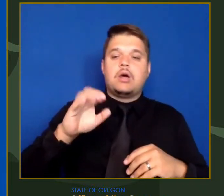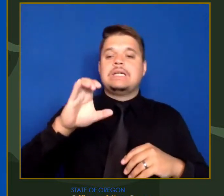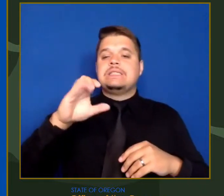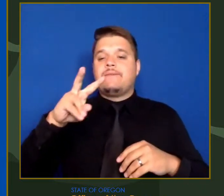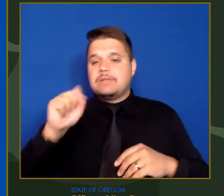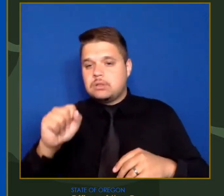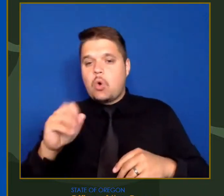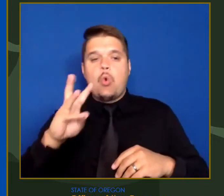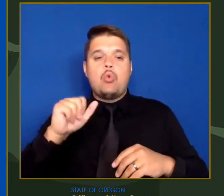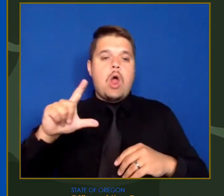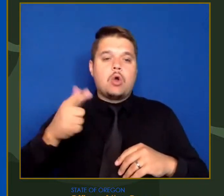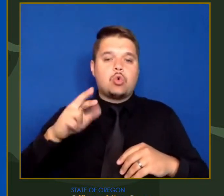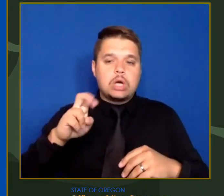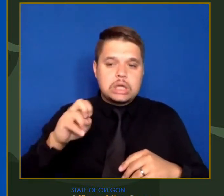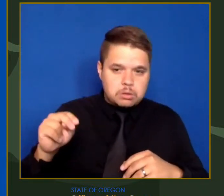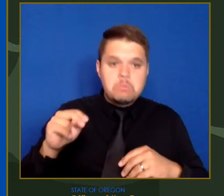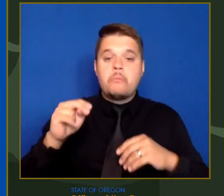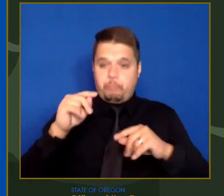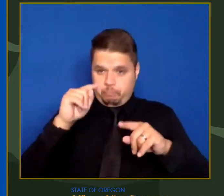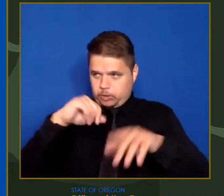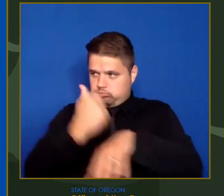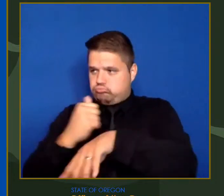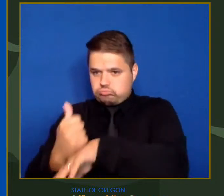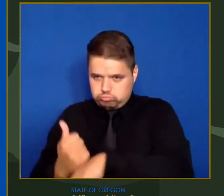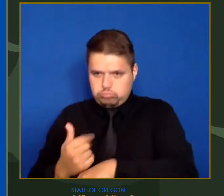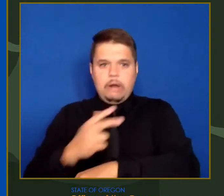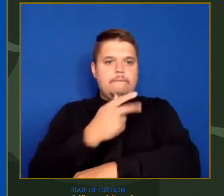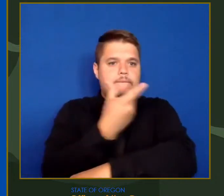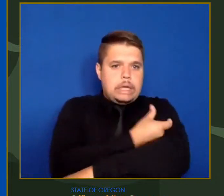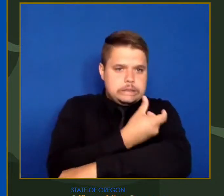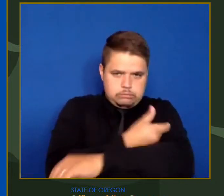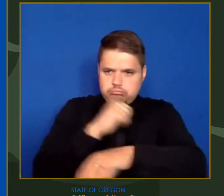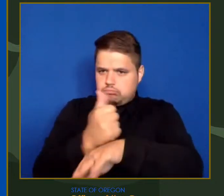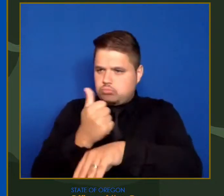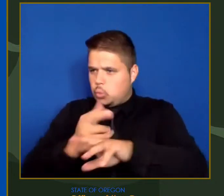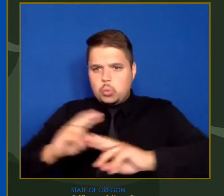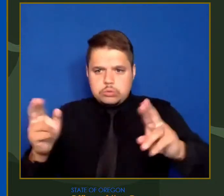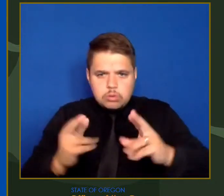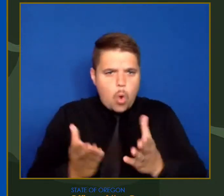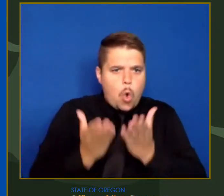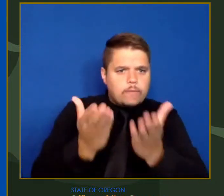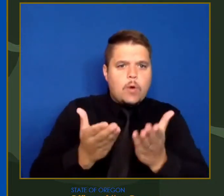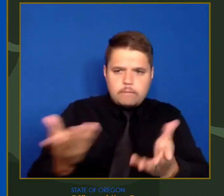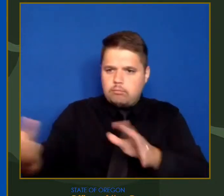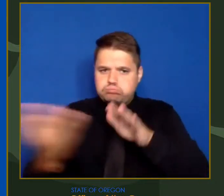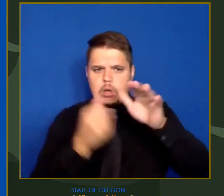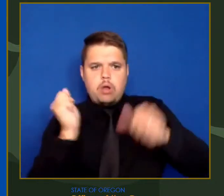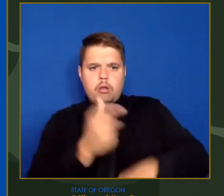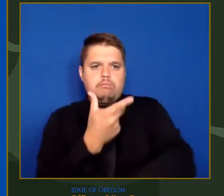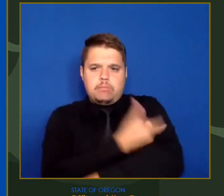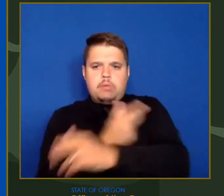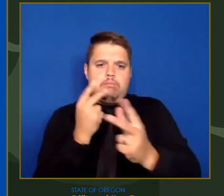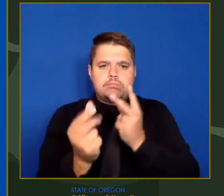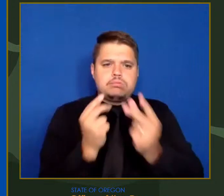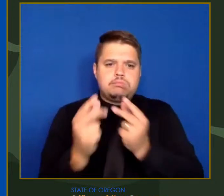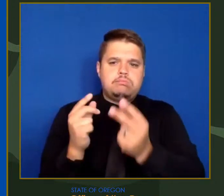to get vaccinated. For example, Rite Aid will offer COVID vaccines on 3 Friday nights, June 11th, the 18th, and the